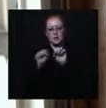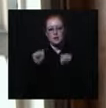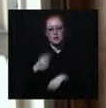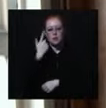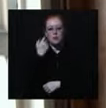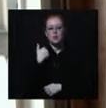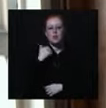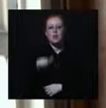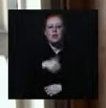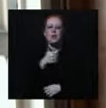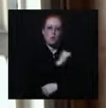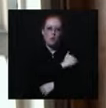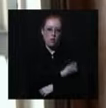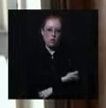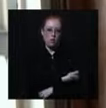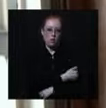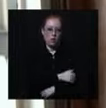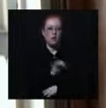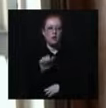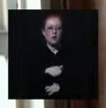other authority, other